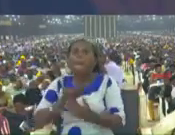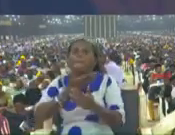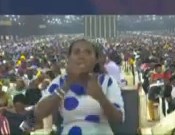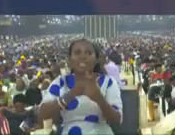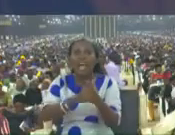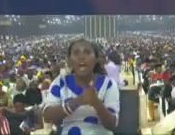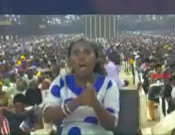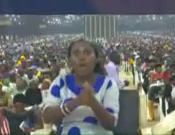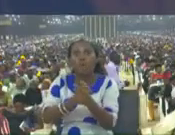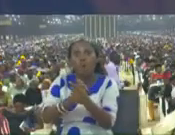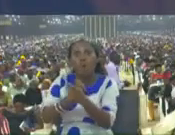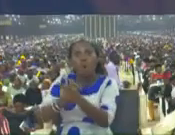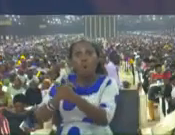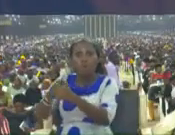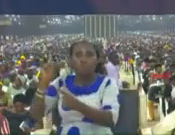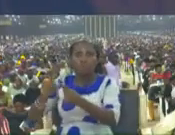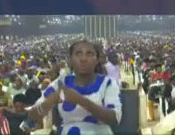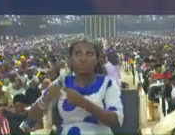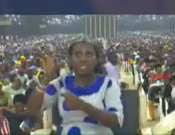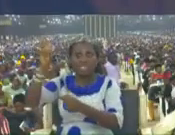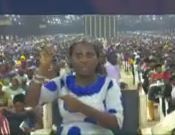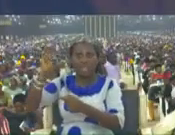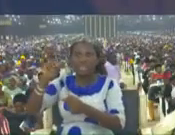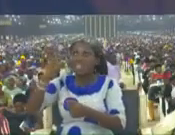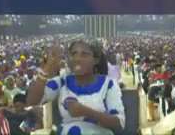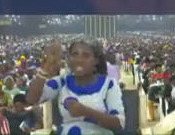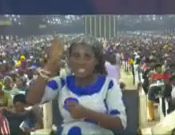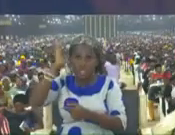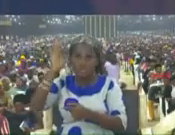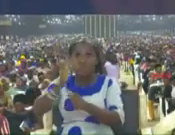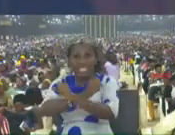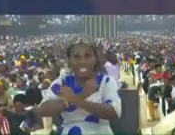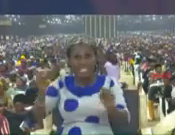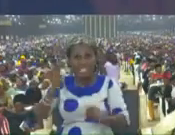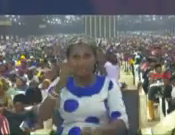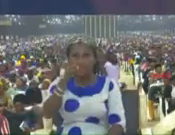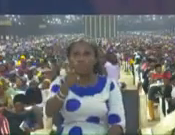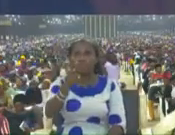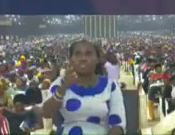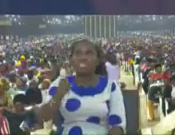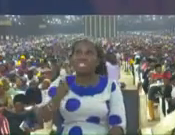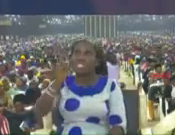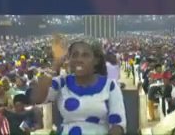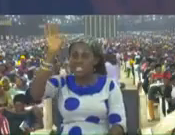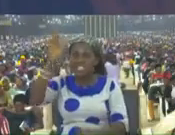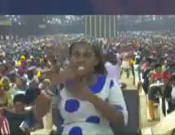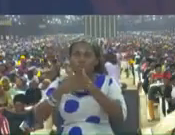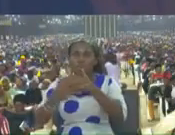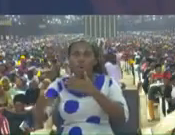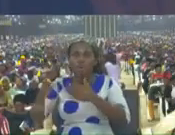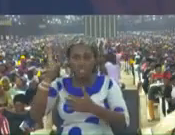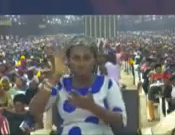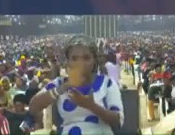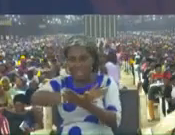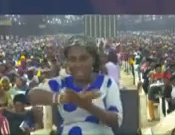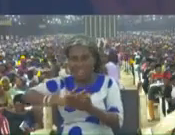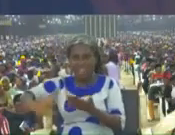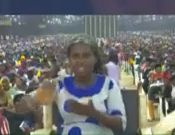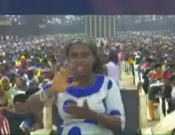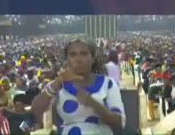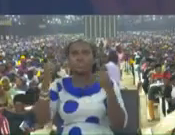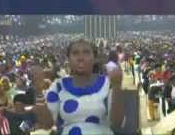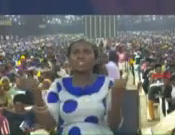soul. Let his blood wipe away your sin. Let every curse upon